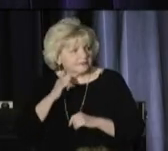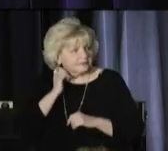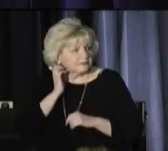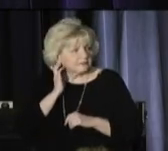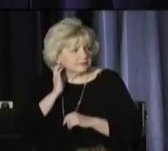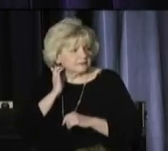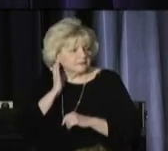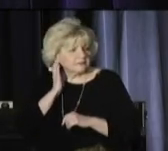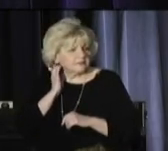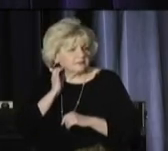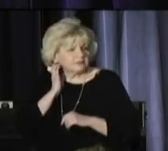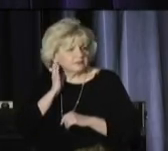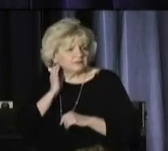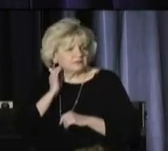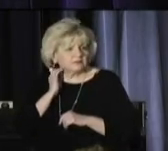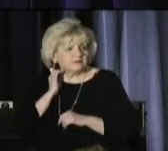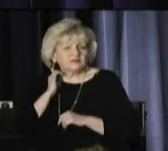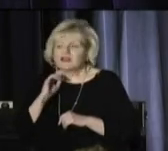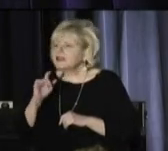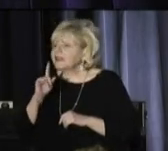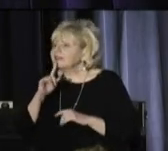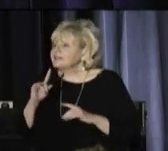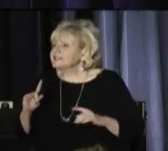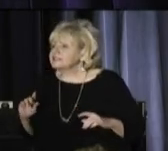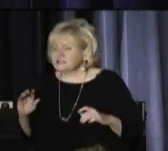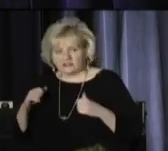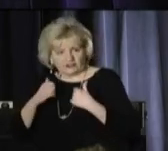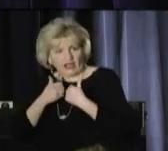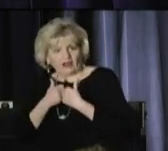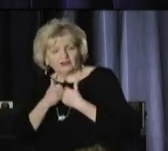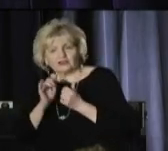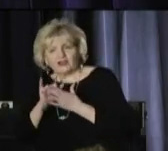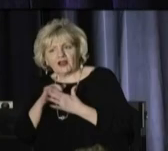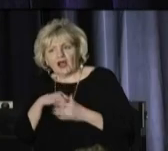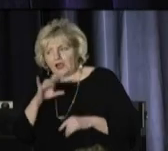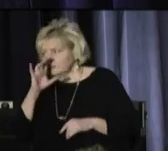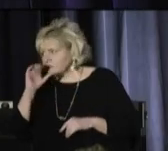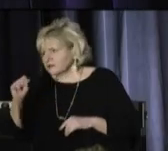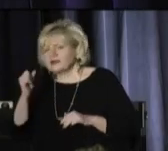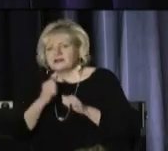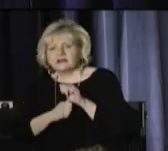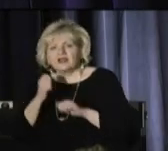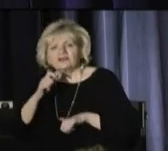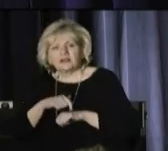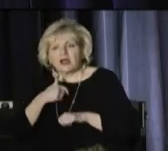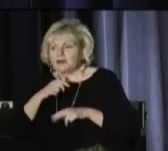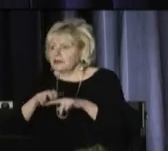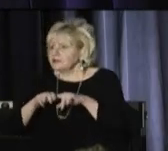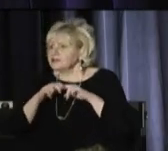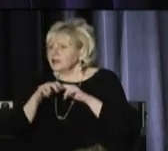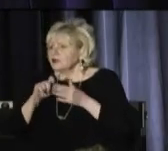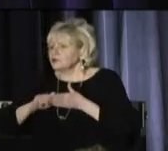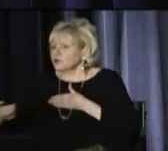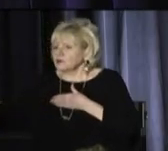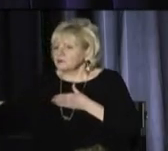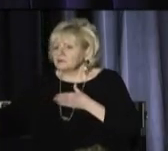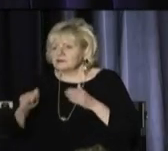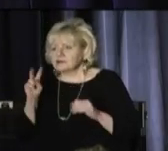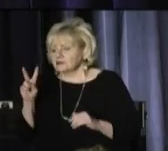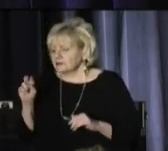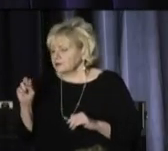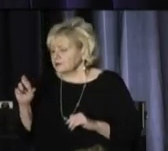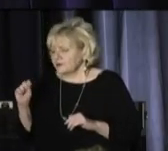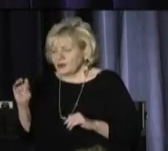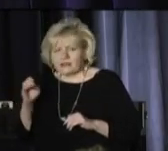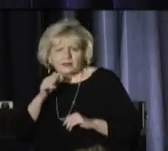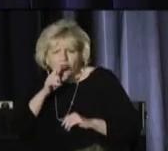that I, you know, am utterly still enthralled by. And every single time I sit down to write a novel in verse, I'm not quite sure if I know